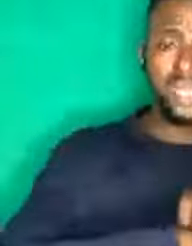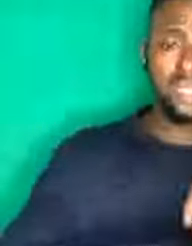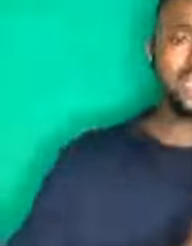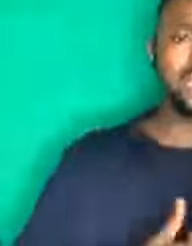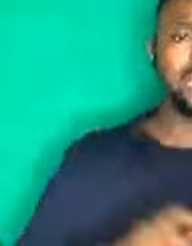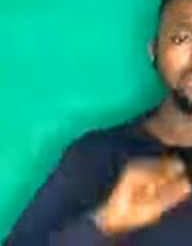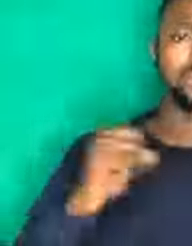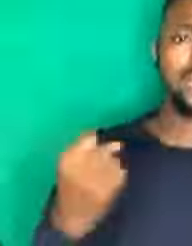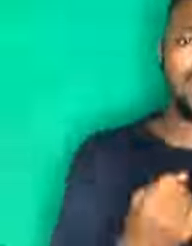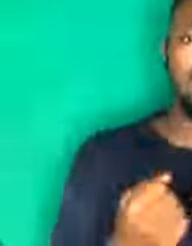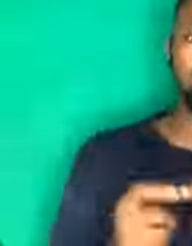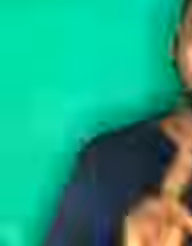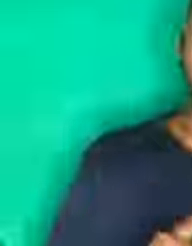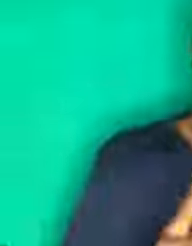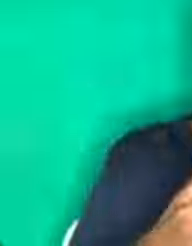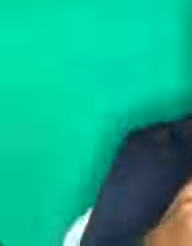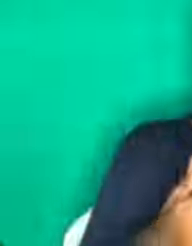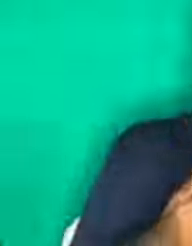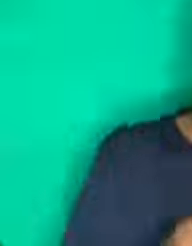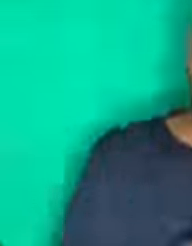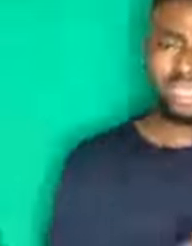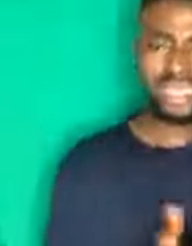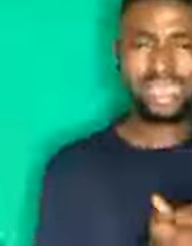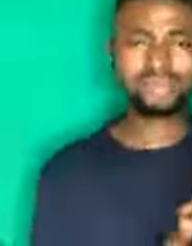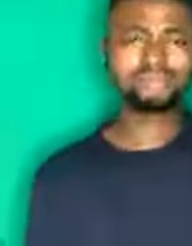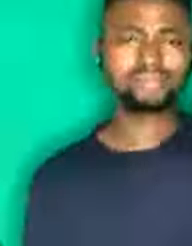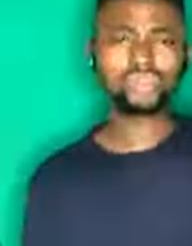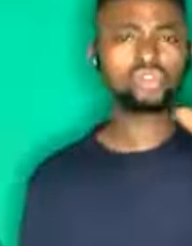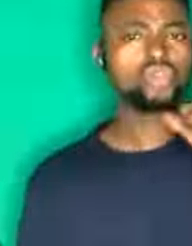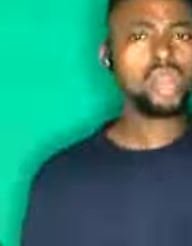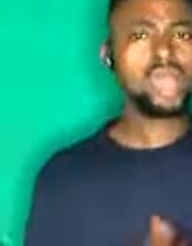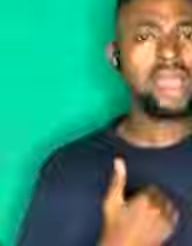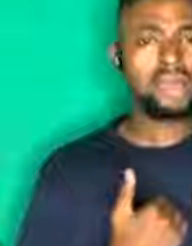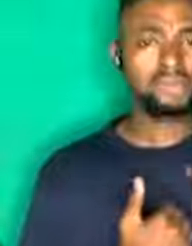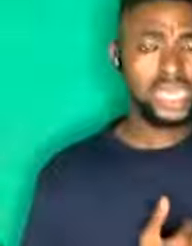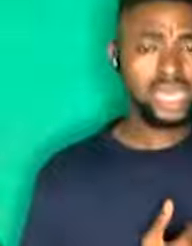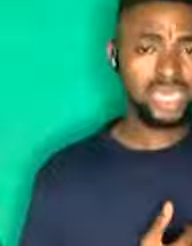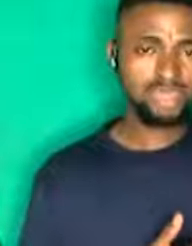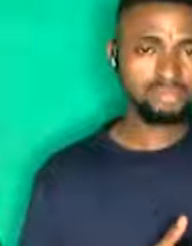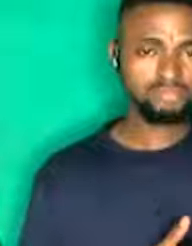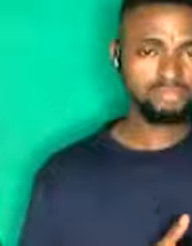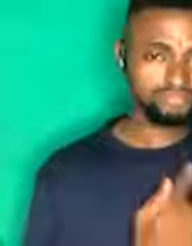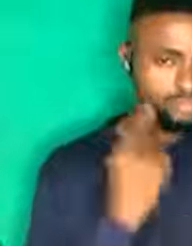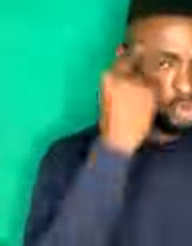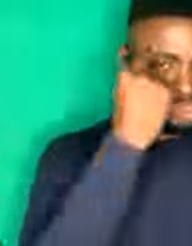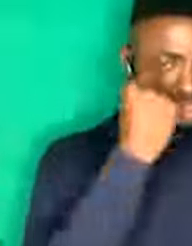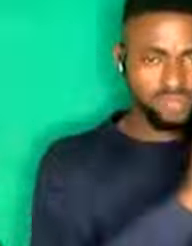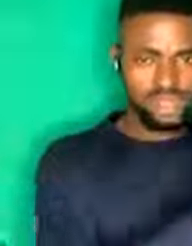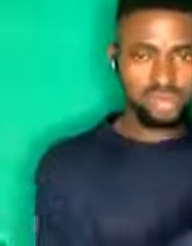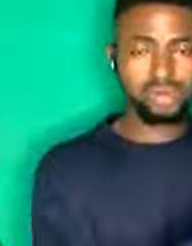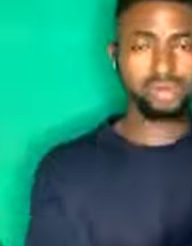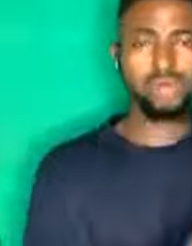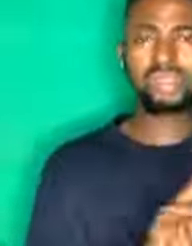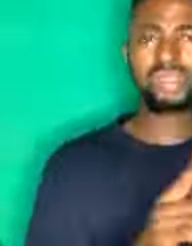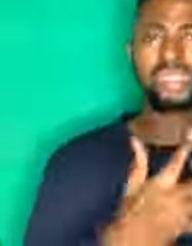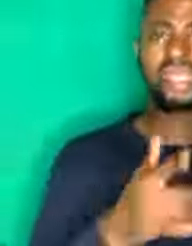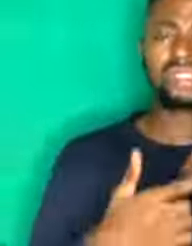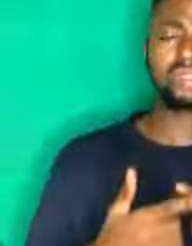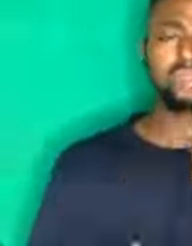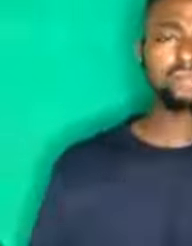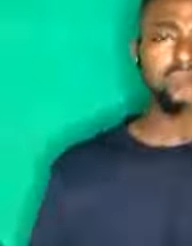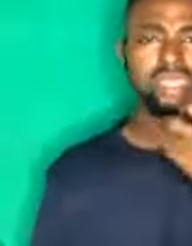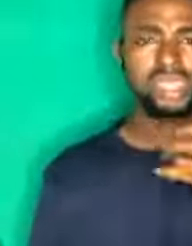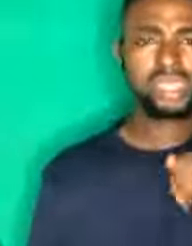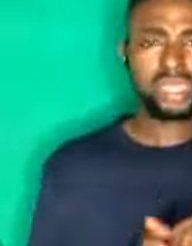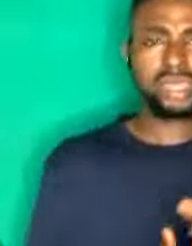people begin to think that they do not have, a thought of their own. But when you begin to speak, if I say, my